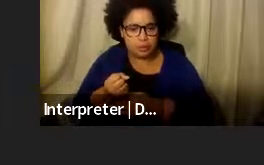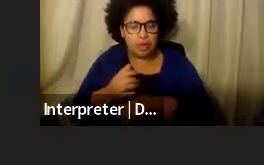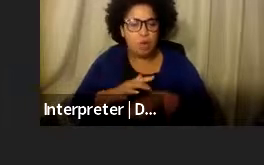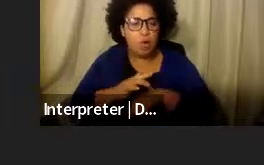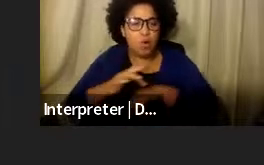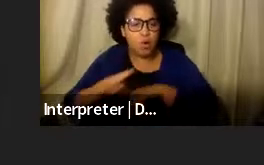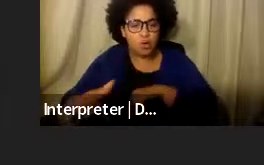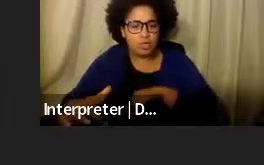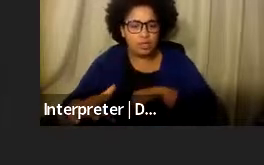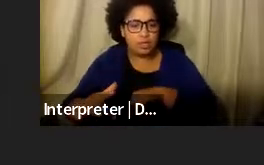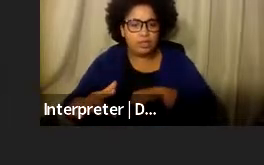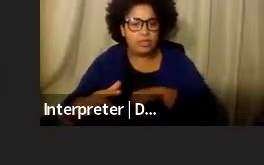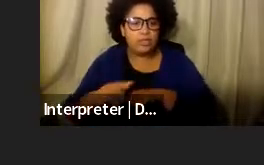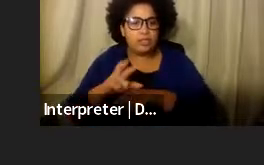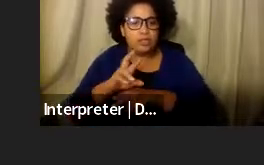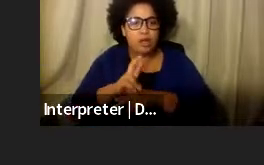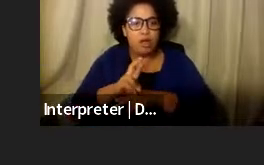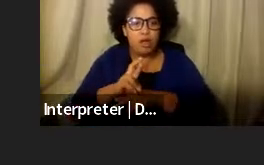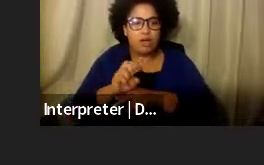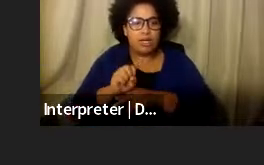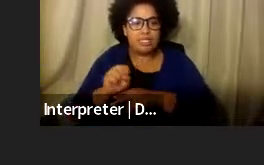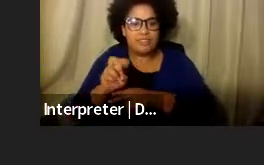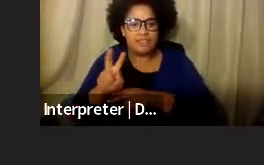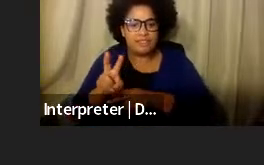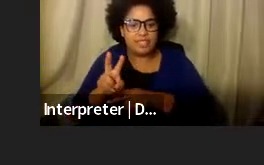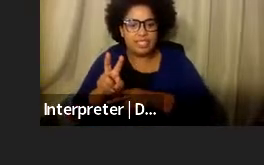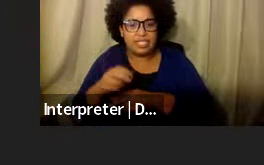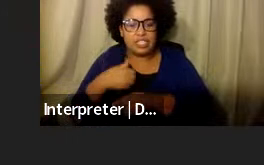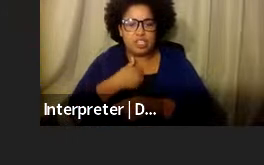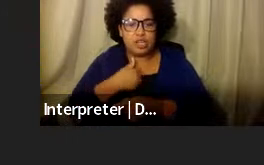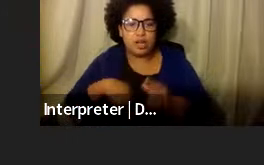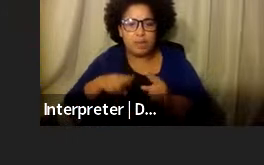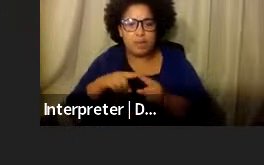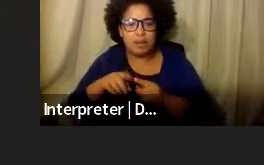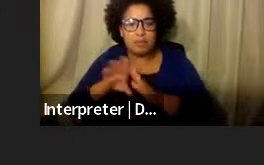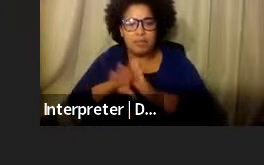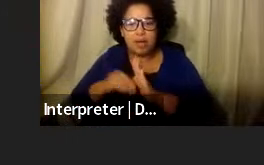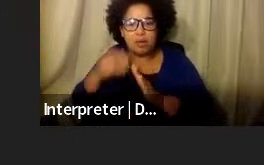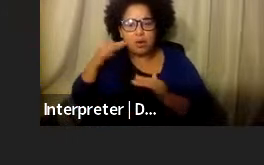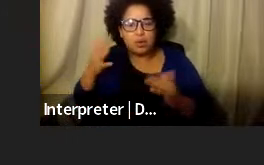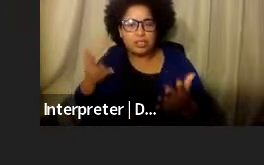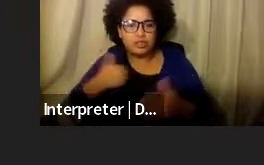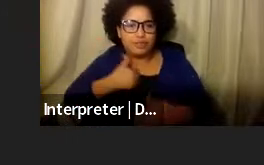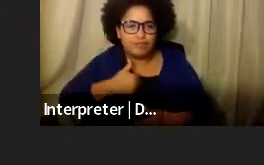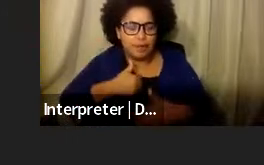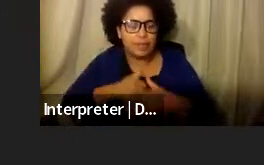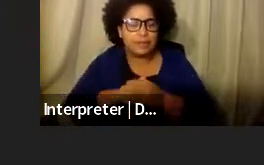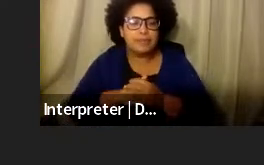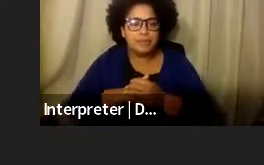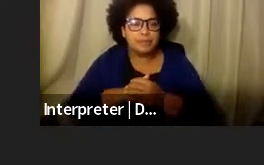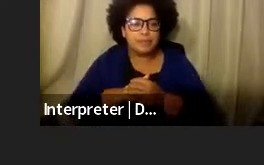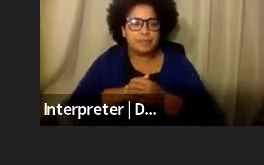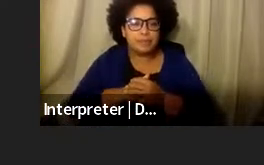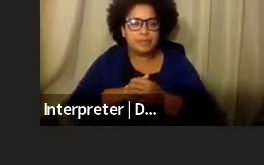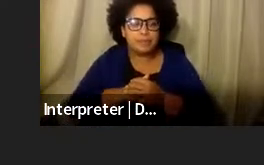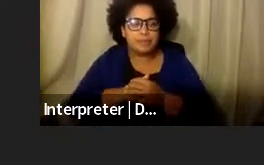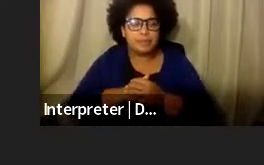early RSV season this year. Sorry about the background noise here. We have